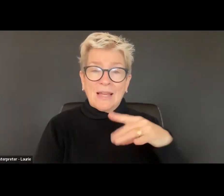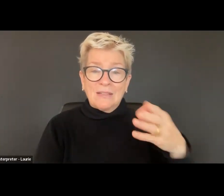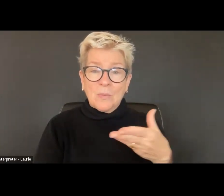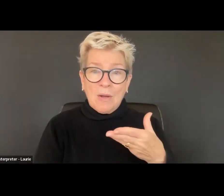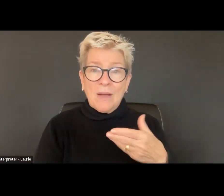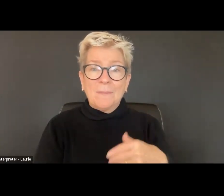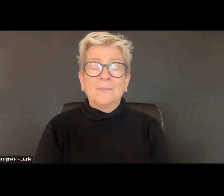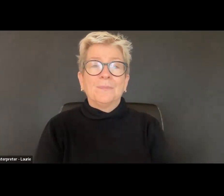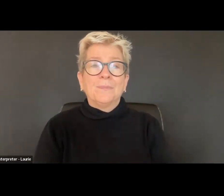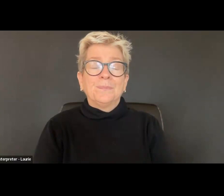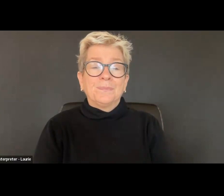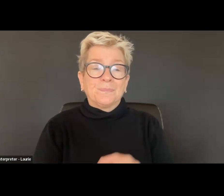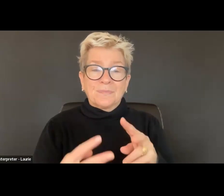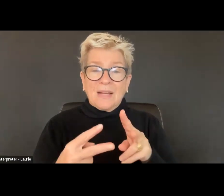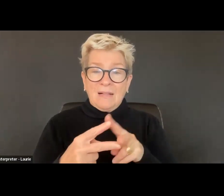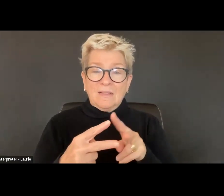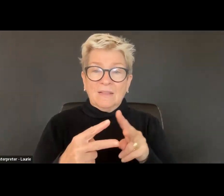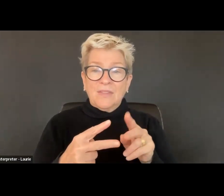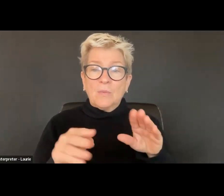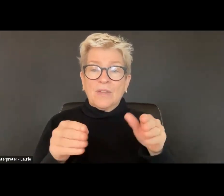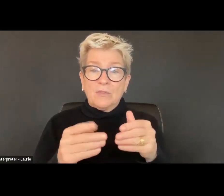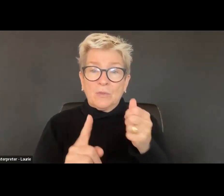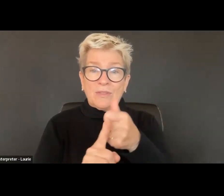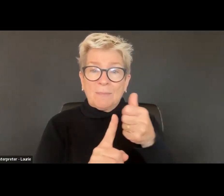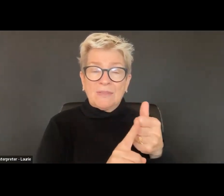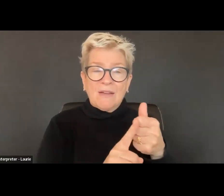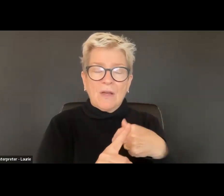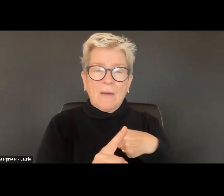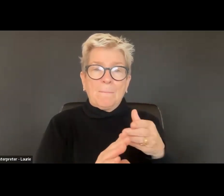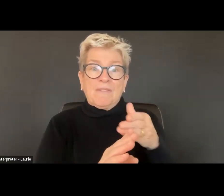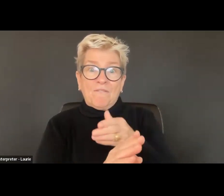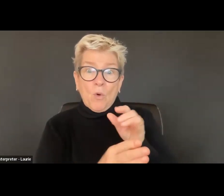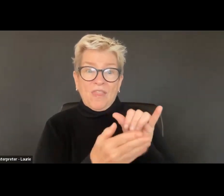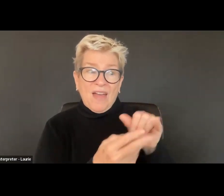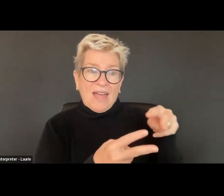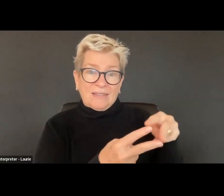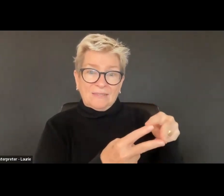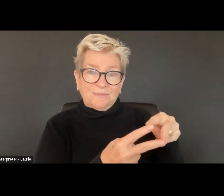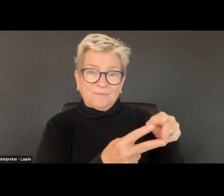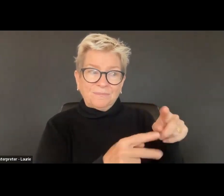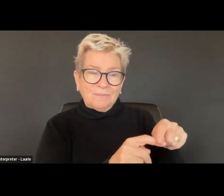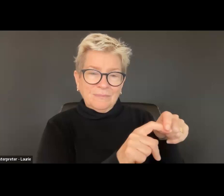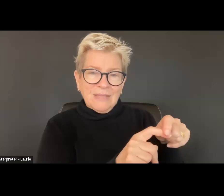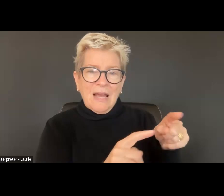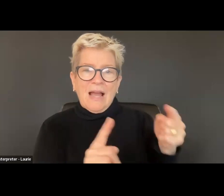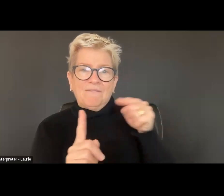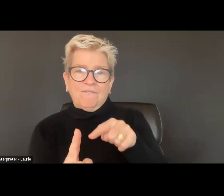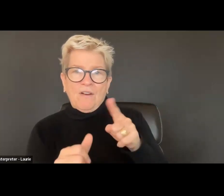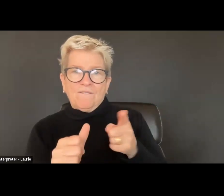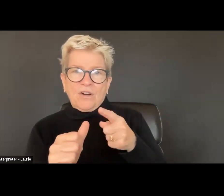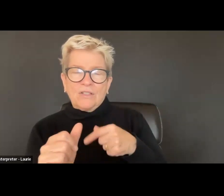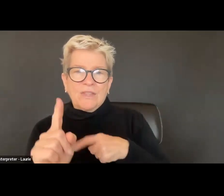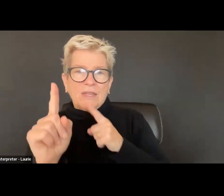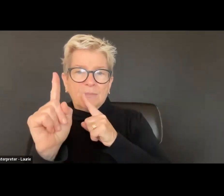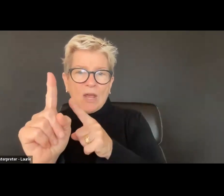moment to introduce themselves. Before we do that, I'm going to quickly walk you through our objectives and agenda for today,